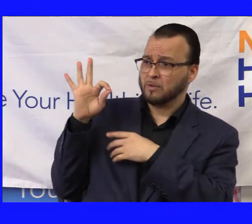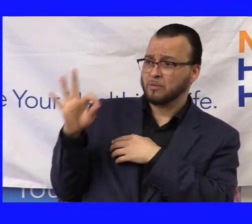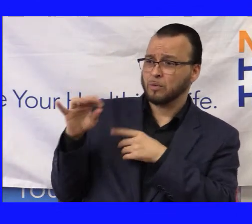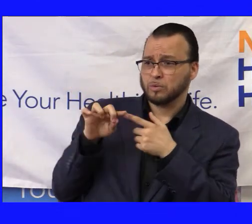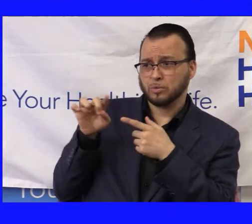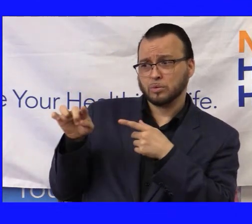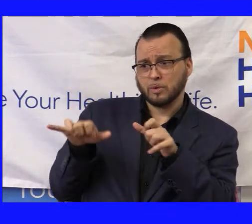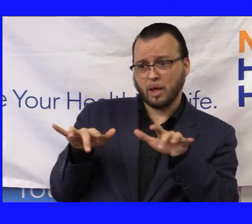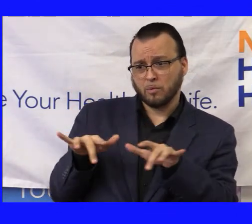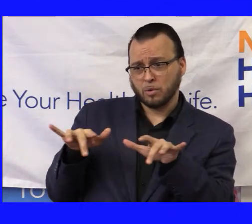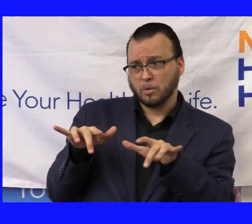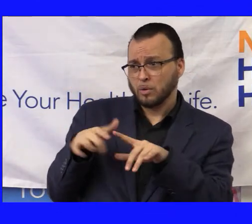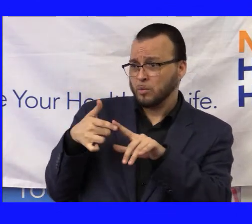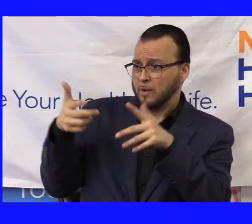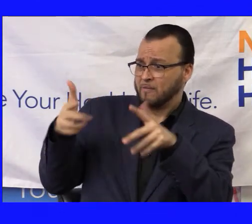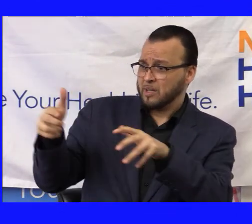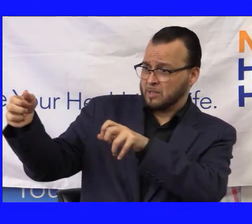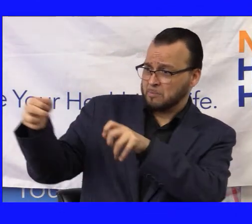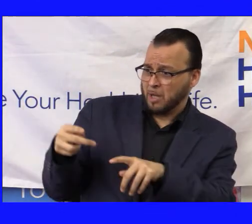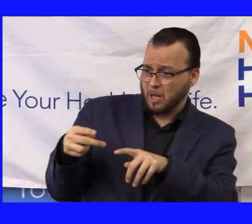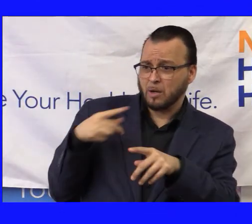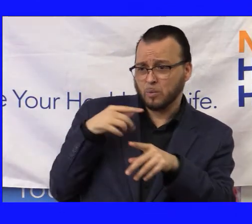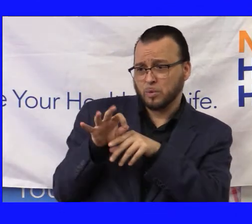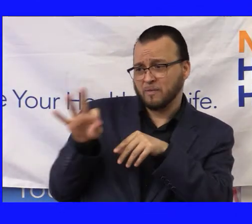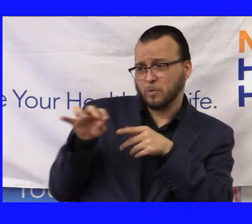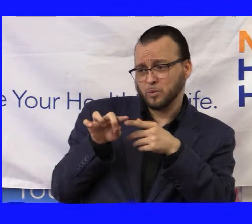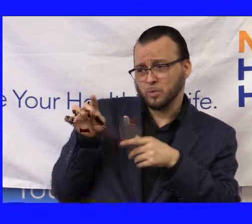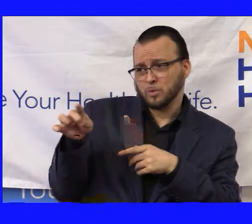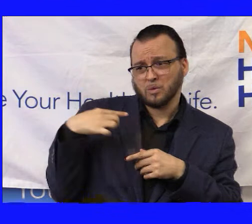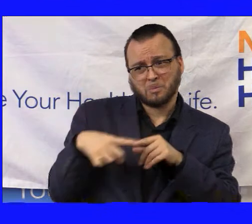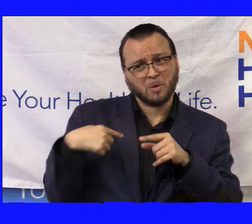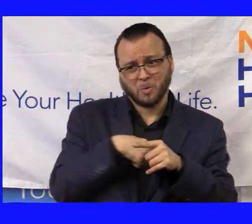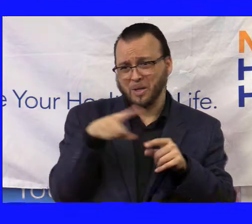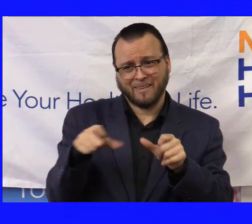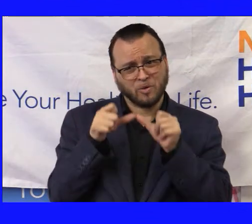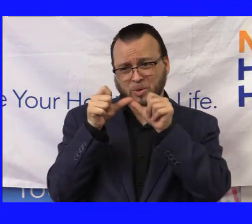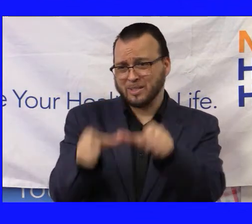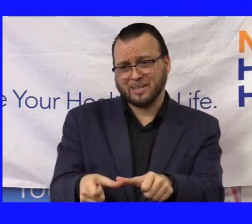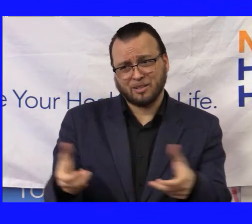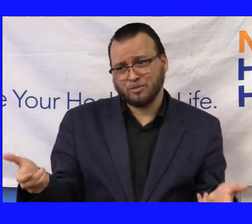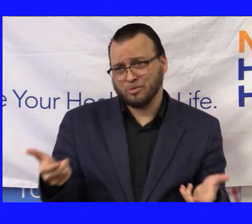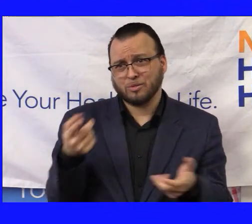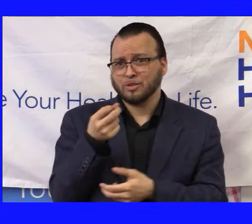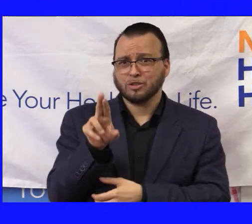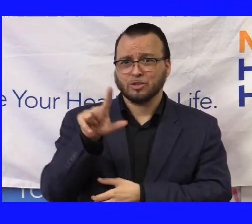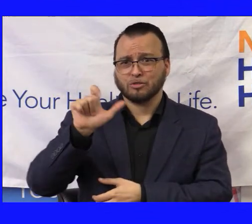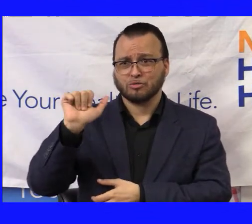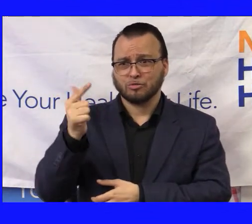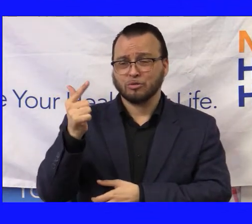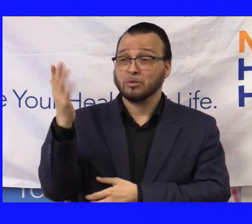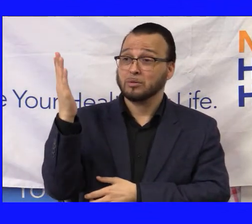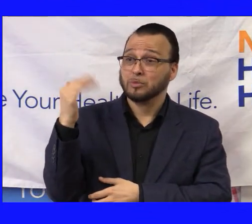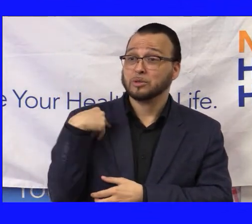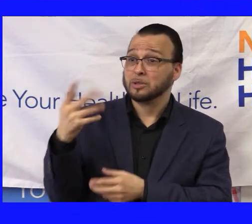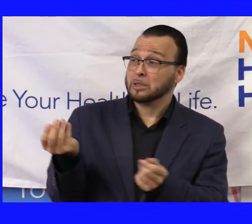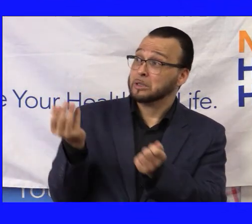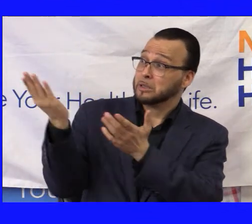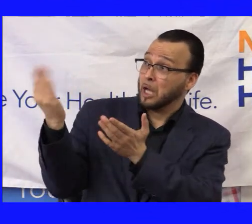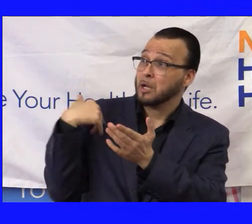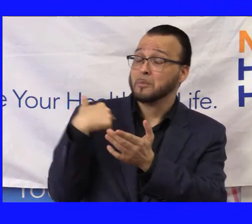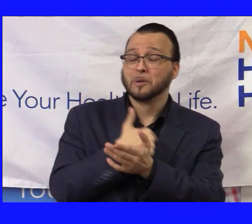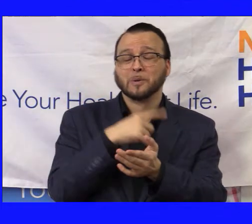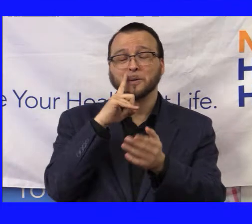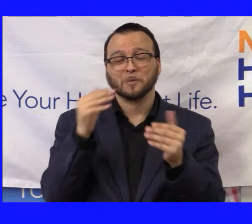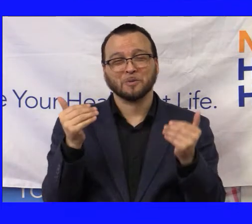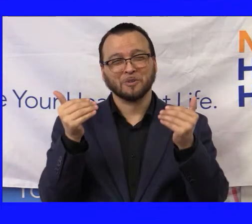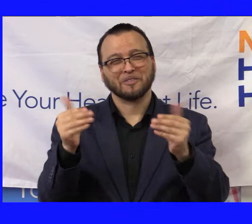recording. You can come back when you're finished. We'd forward you the recording. We have to continue. Oh, Dr. okay. Long, the presentation is up